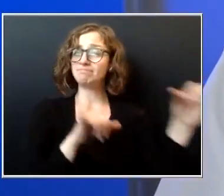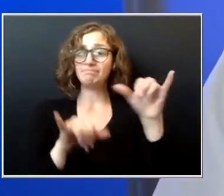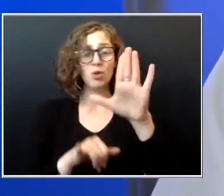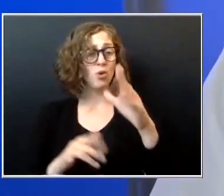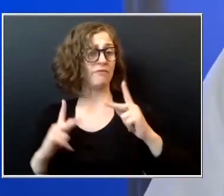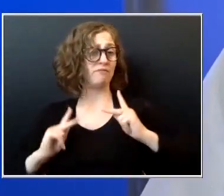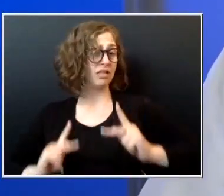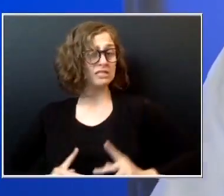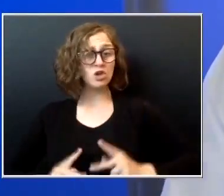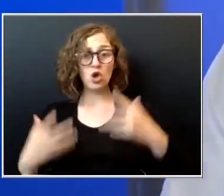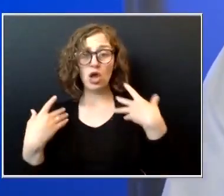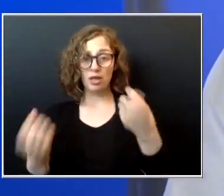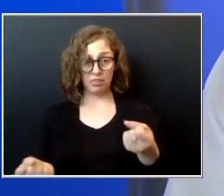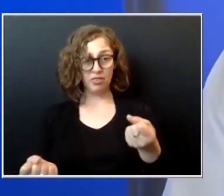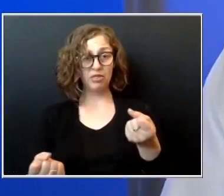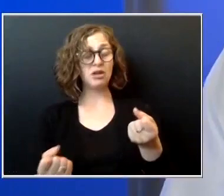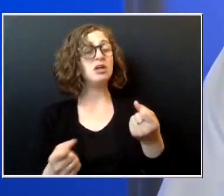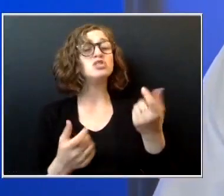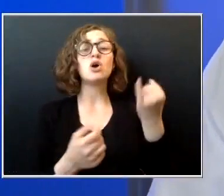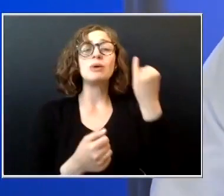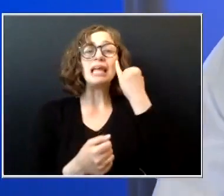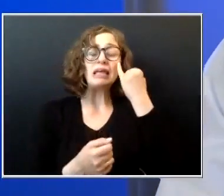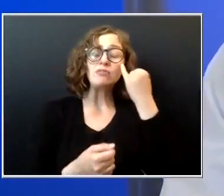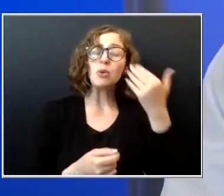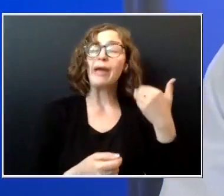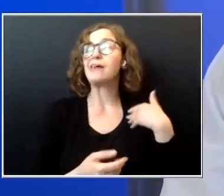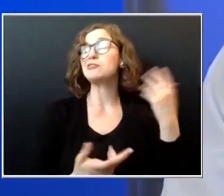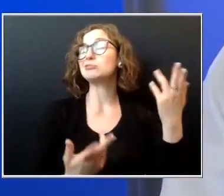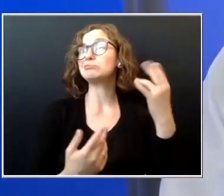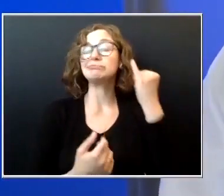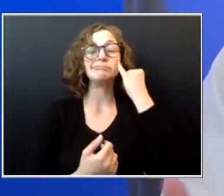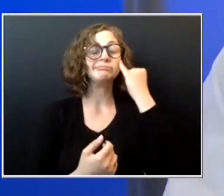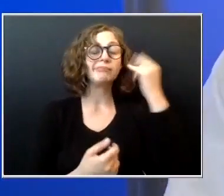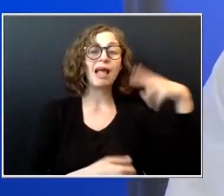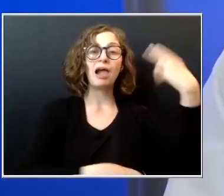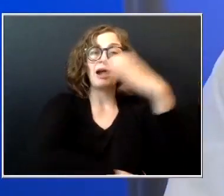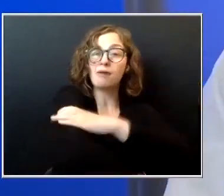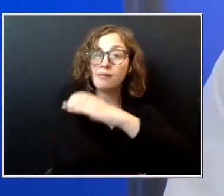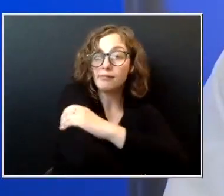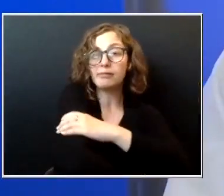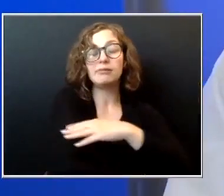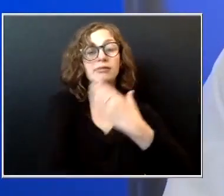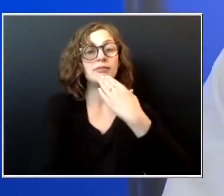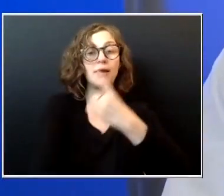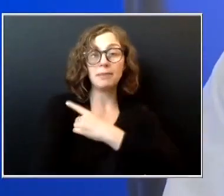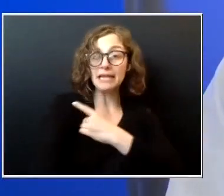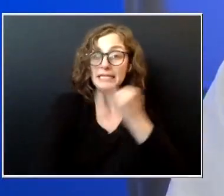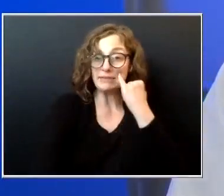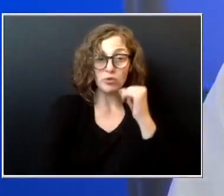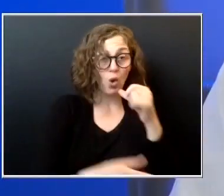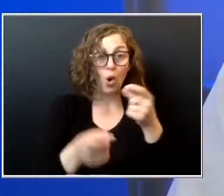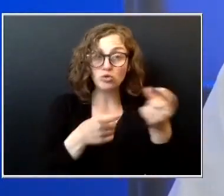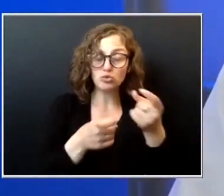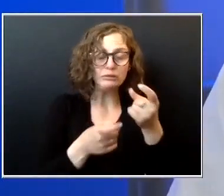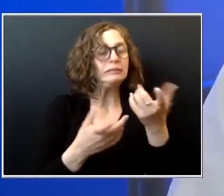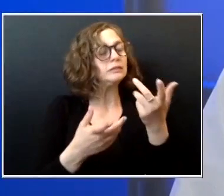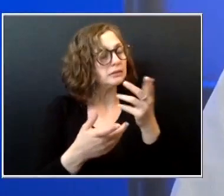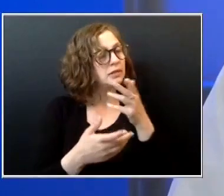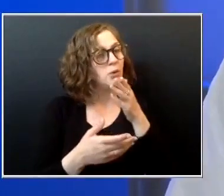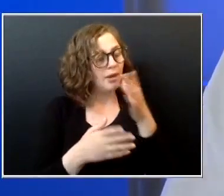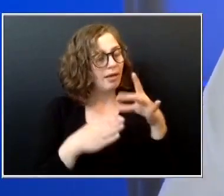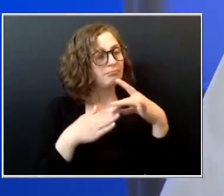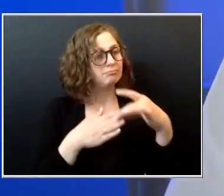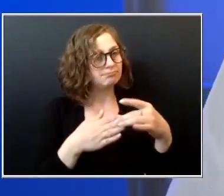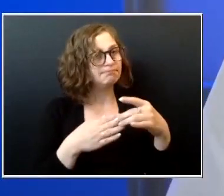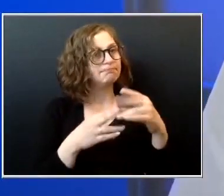or diabetes. And if you don't control those things, you're going to have poor pregnancy outcomes. The same is true when you're talking about mental health. And those are things that I feel